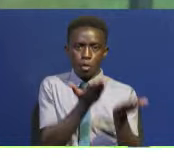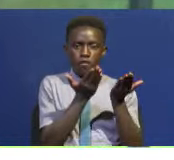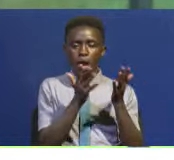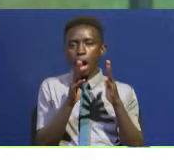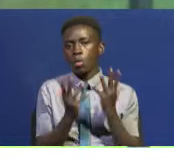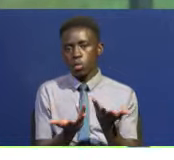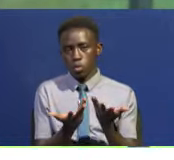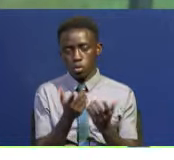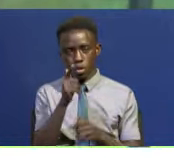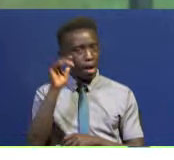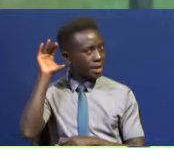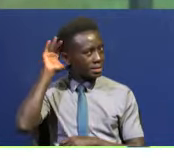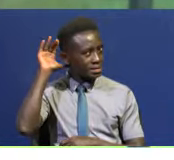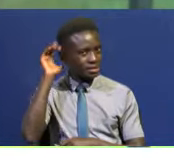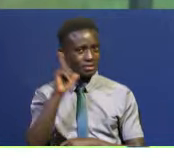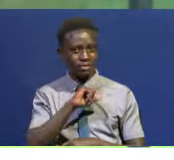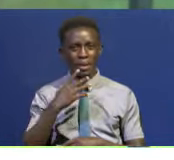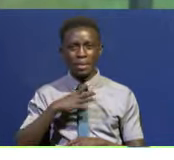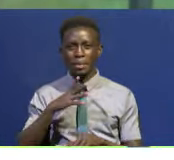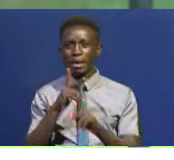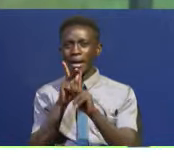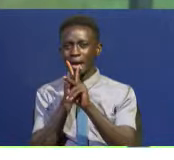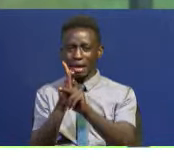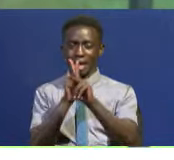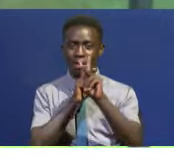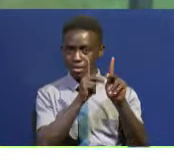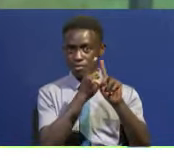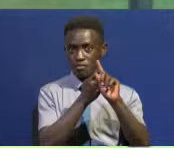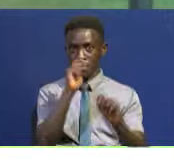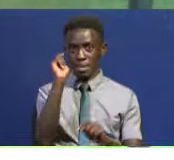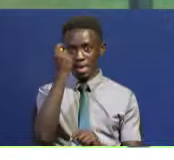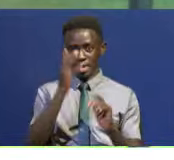You have had an outcry from the salaried Kenyans.